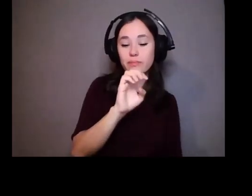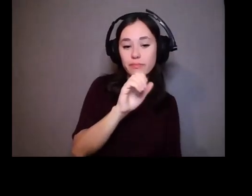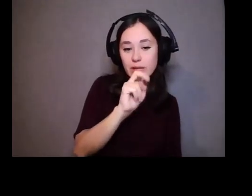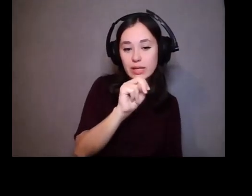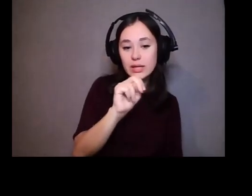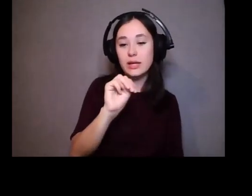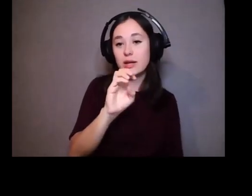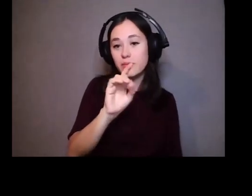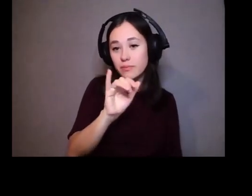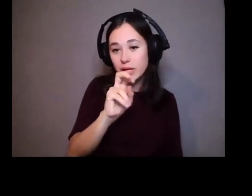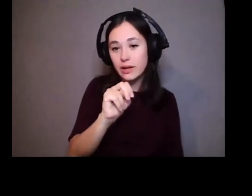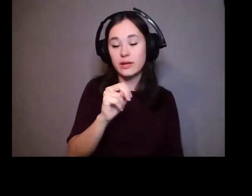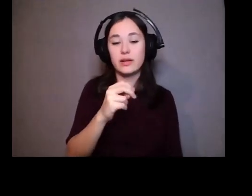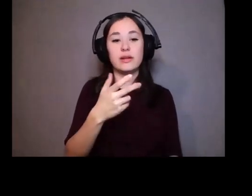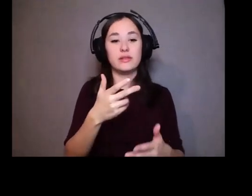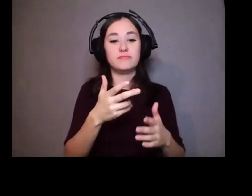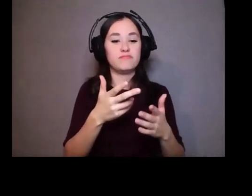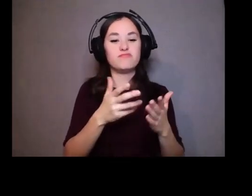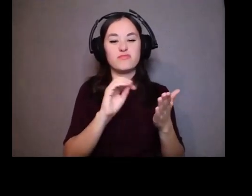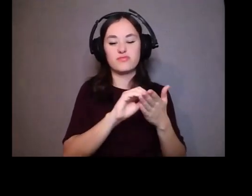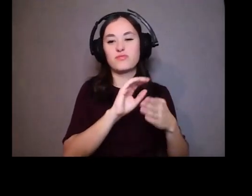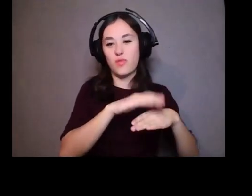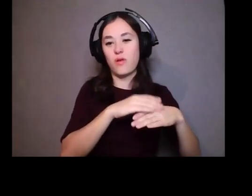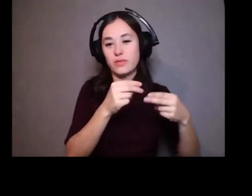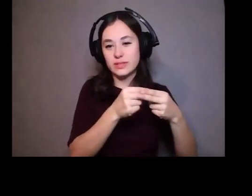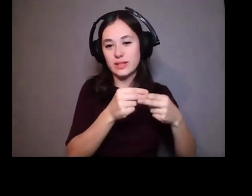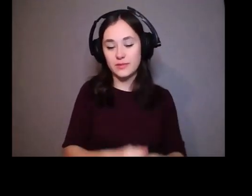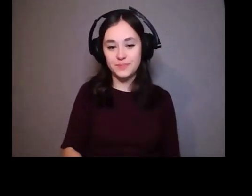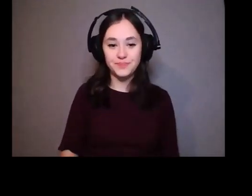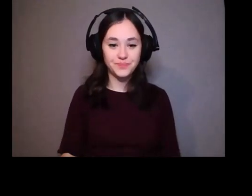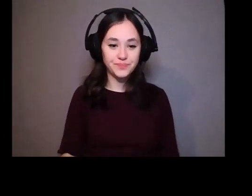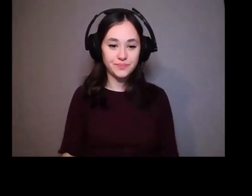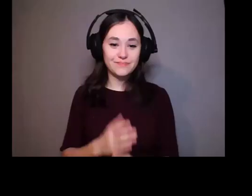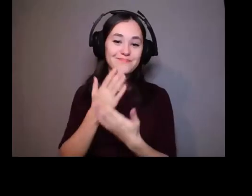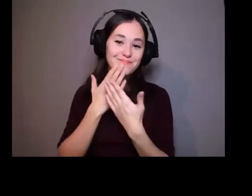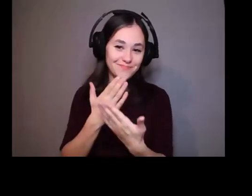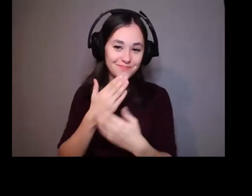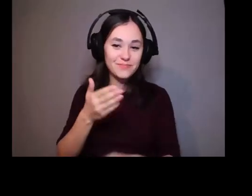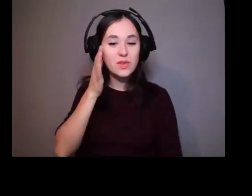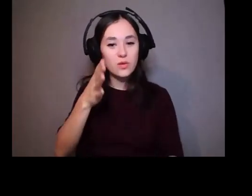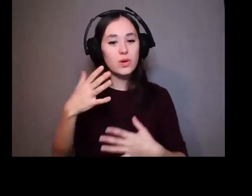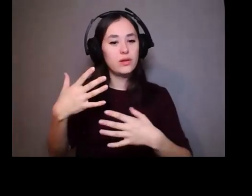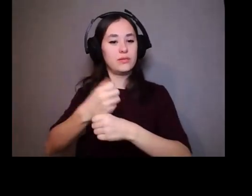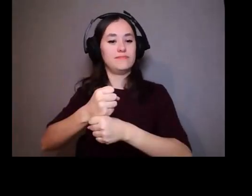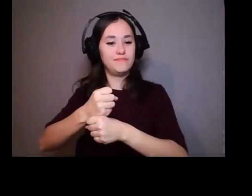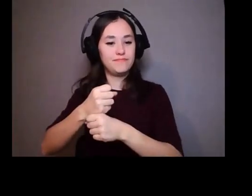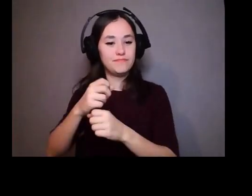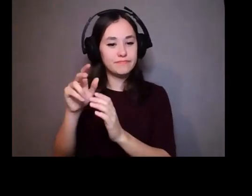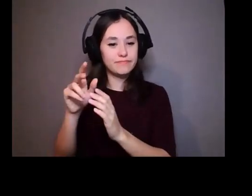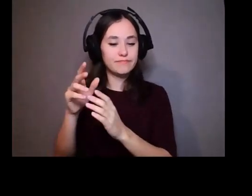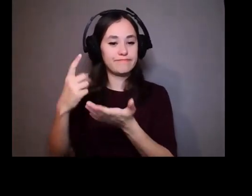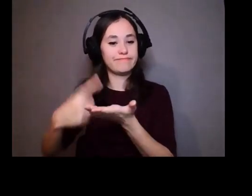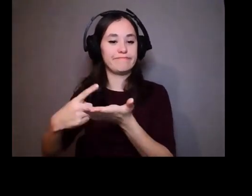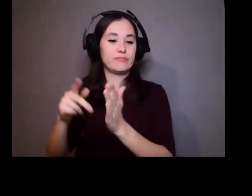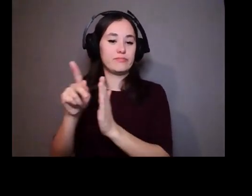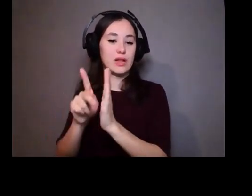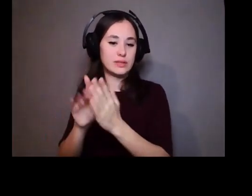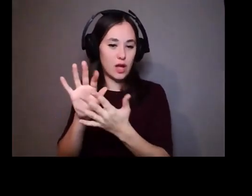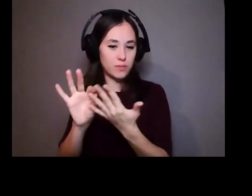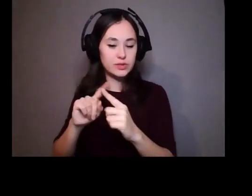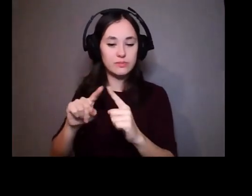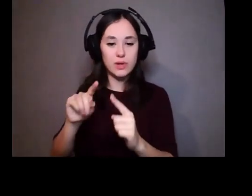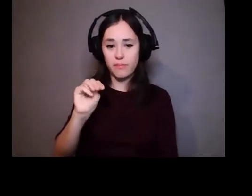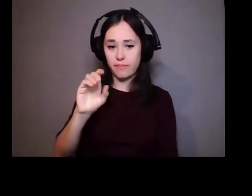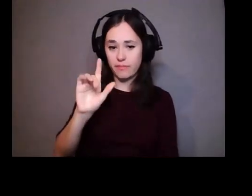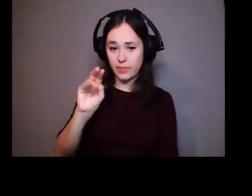Thank you, Kevin. And I know we'll do a brief overview of the policy options, but Melinda, somebody did have a question for you, or I think you'd be great to